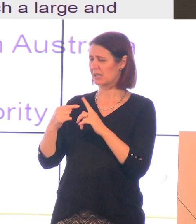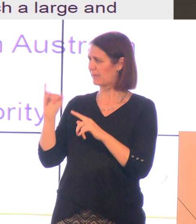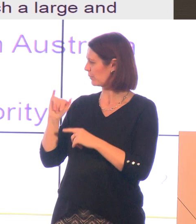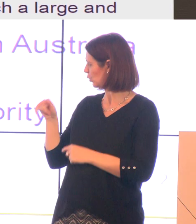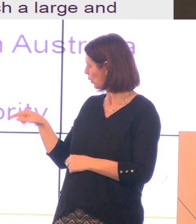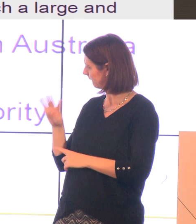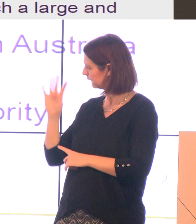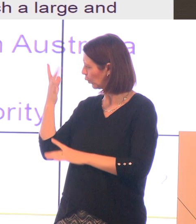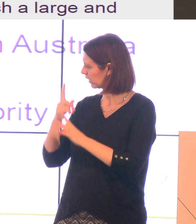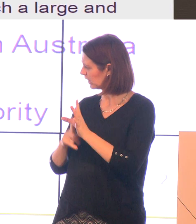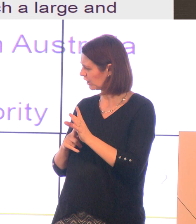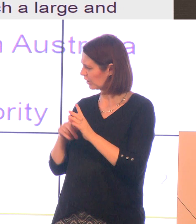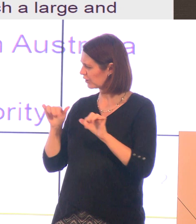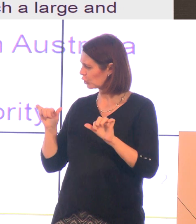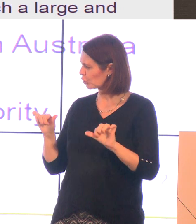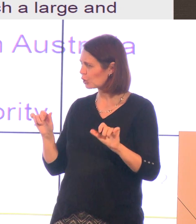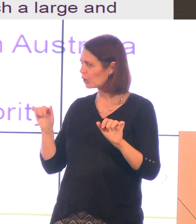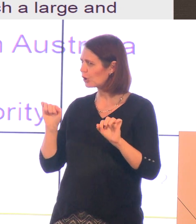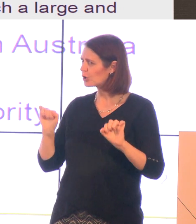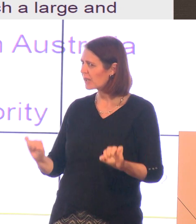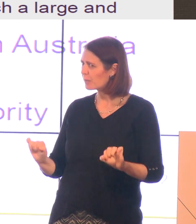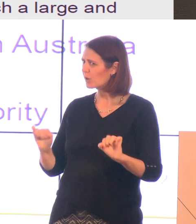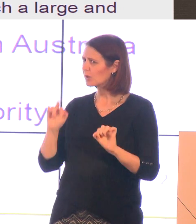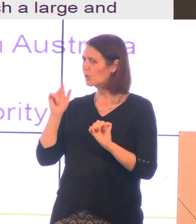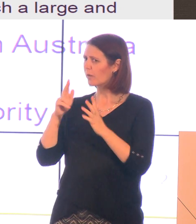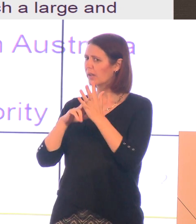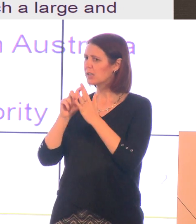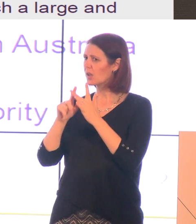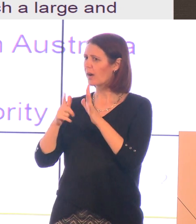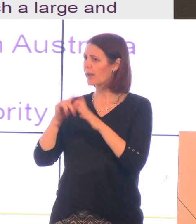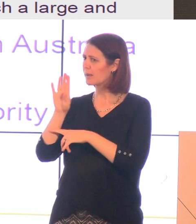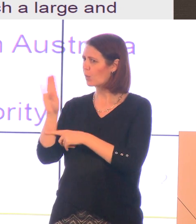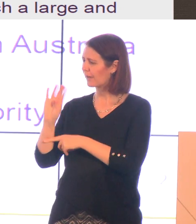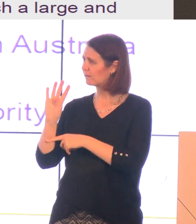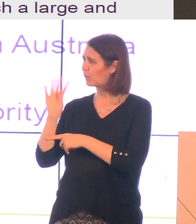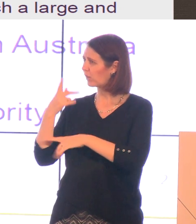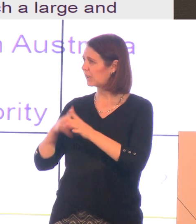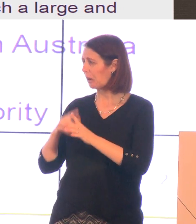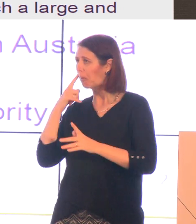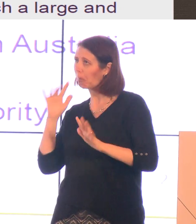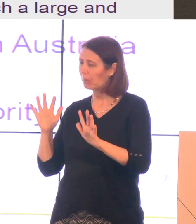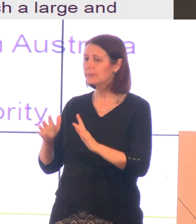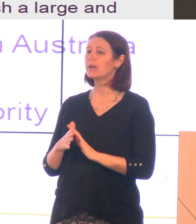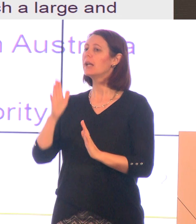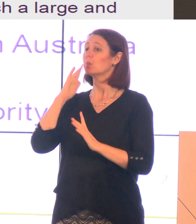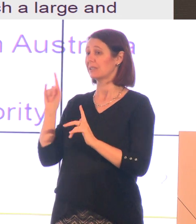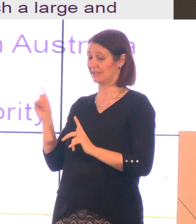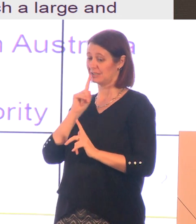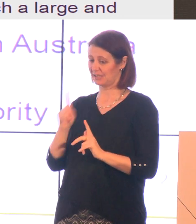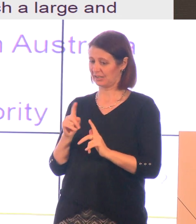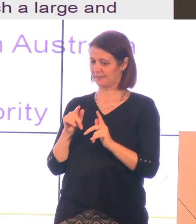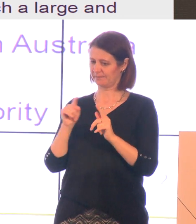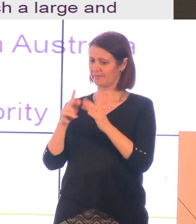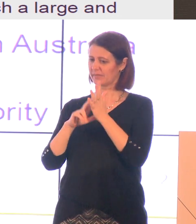4th year as chair or 3rd year as chairperson of the NDIA board. This is what Bruce said, that the NDIS